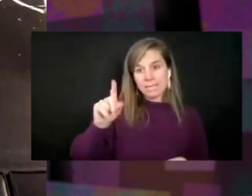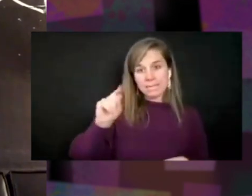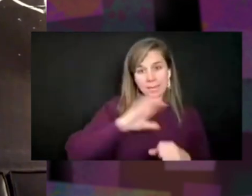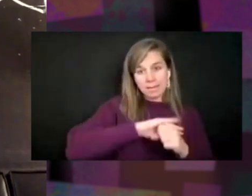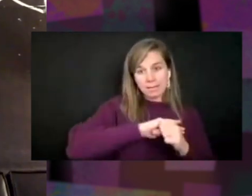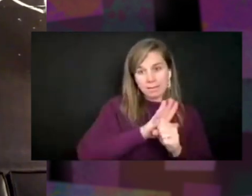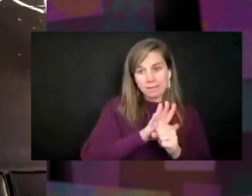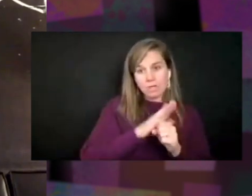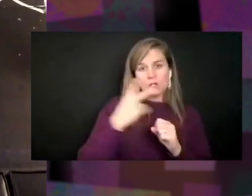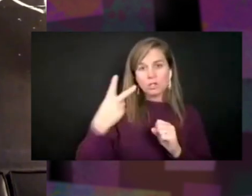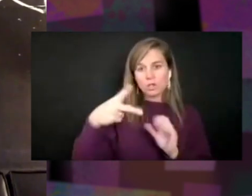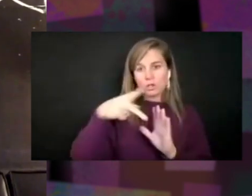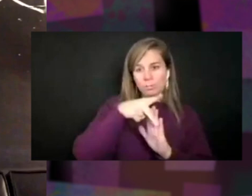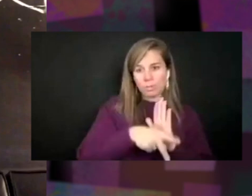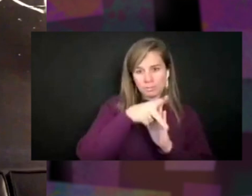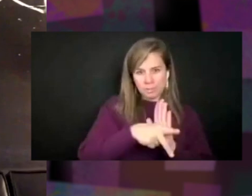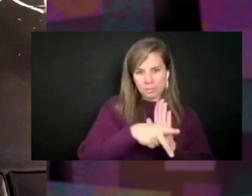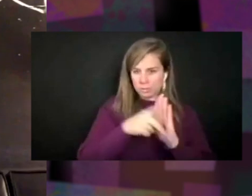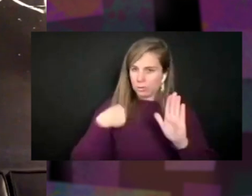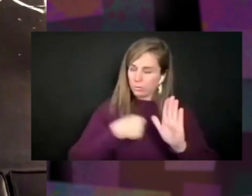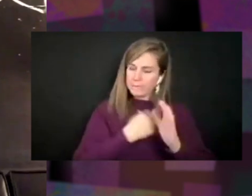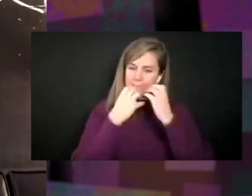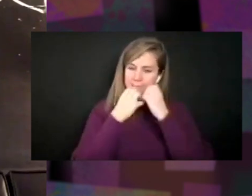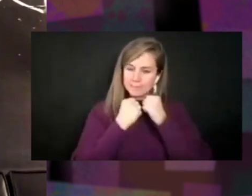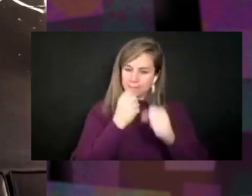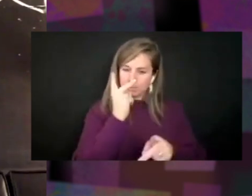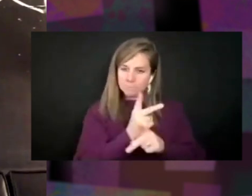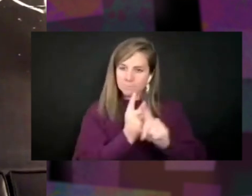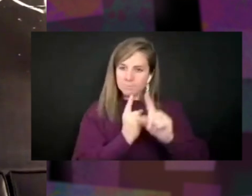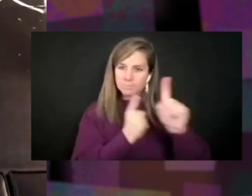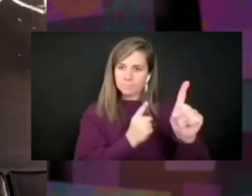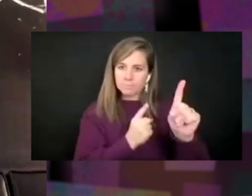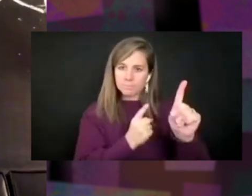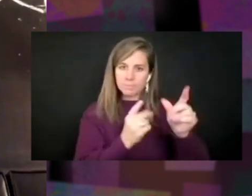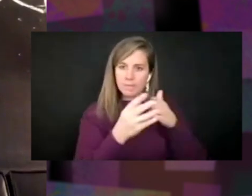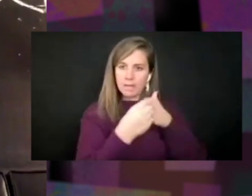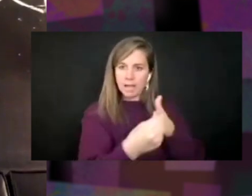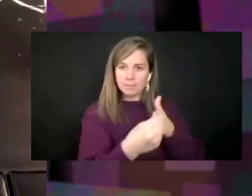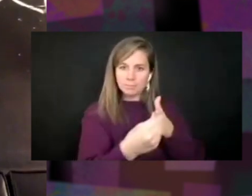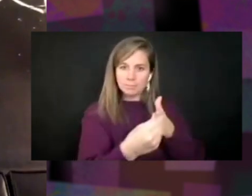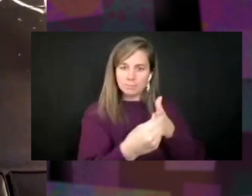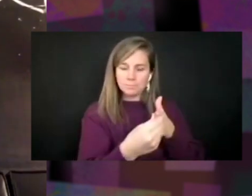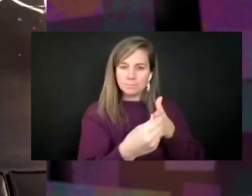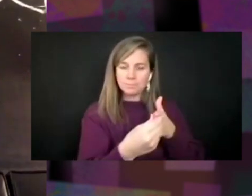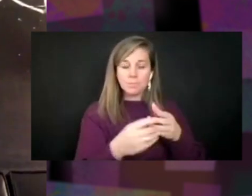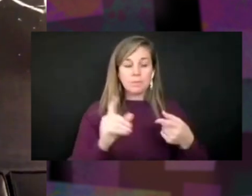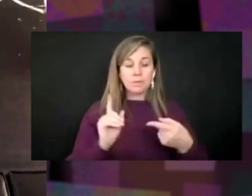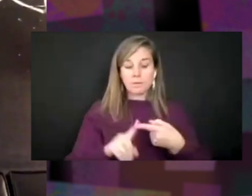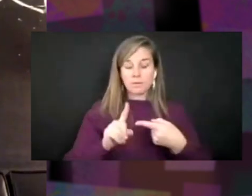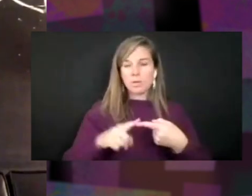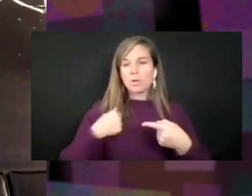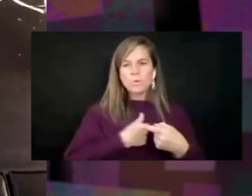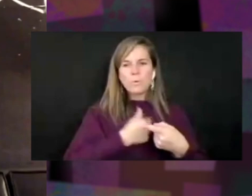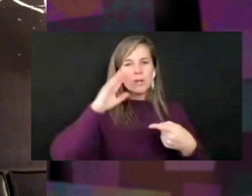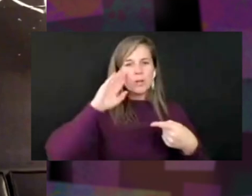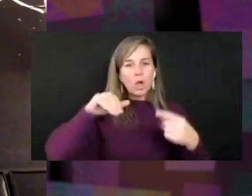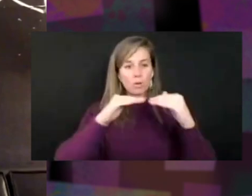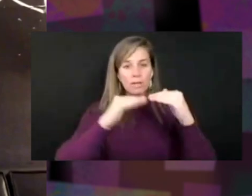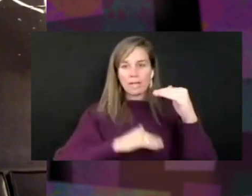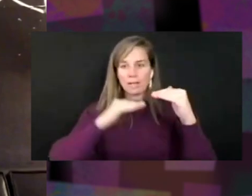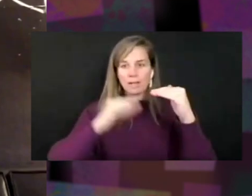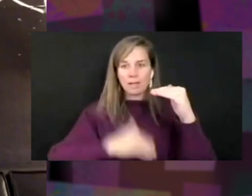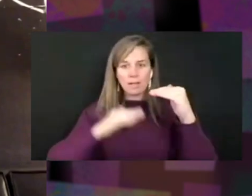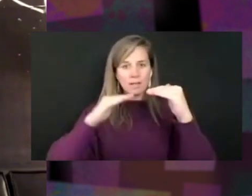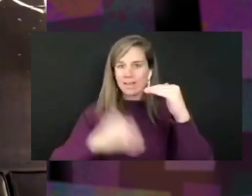us in that particularly cloudy time. First, that we know inequities are amplified in a